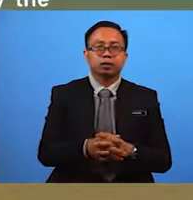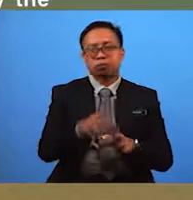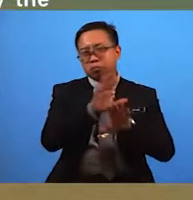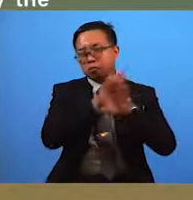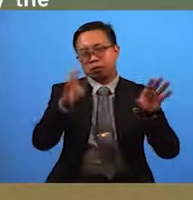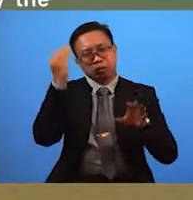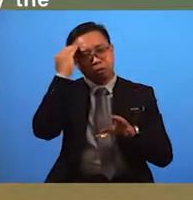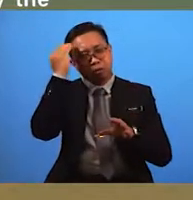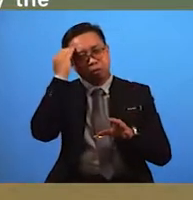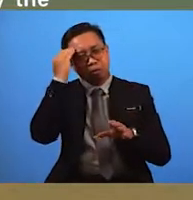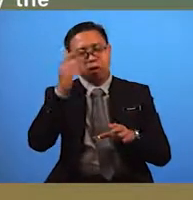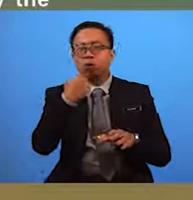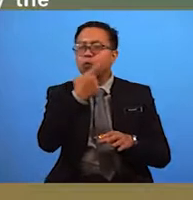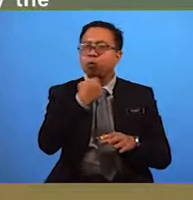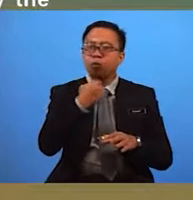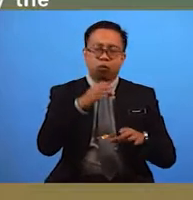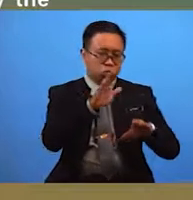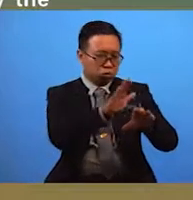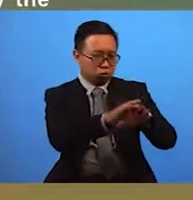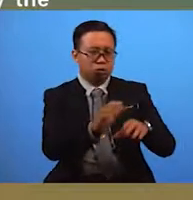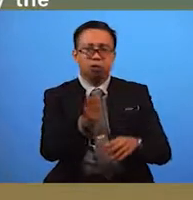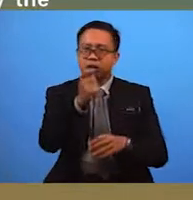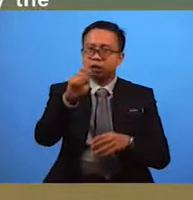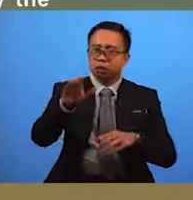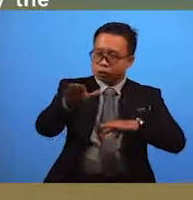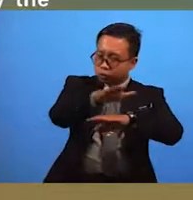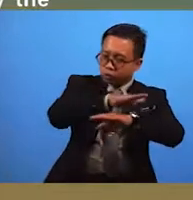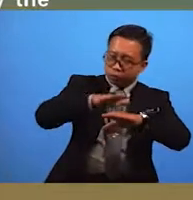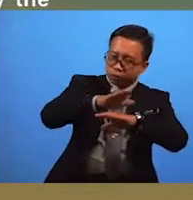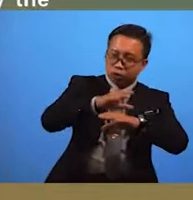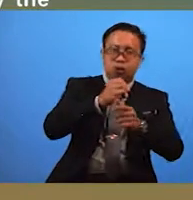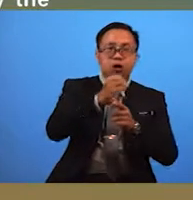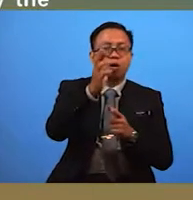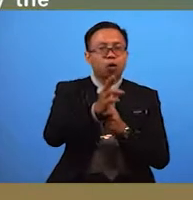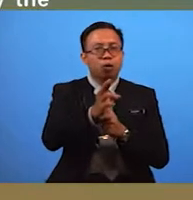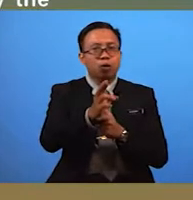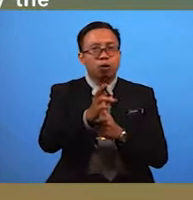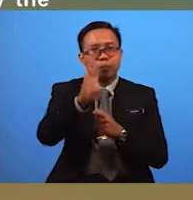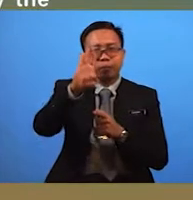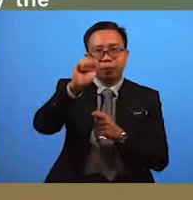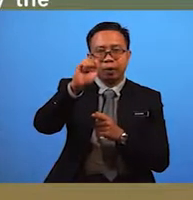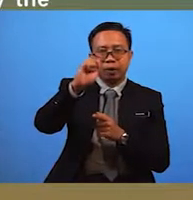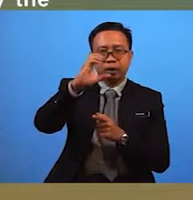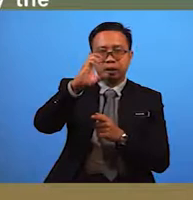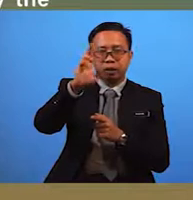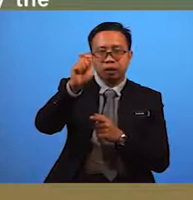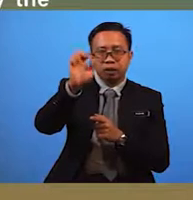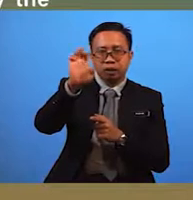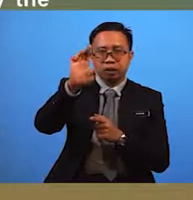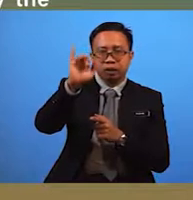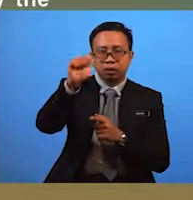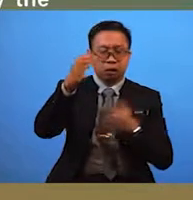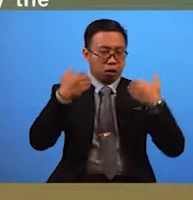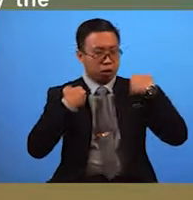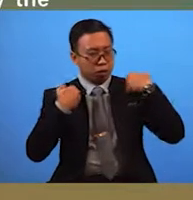You never know who has touched the surfaces or if there is bacteria or virus that is